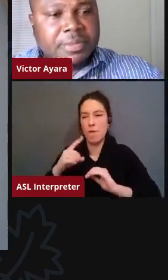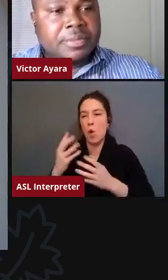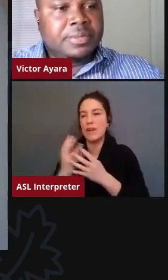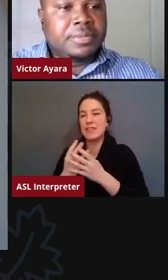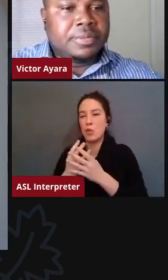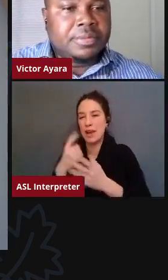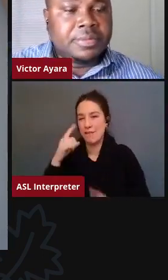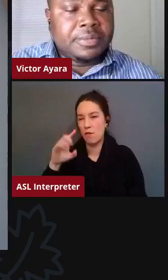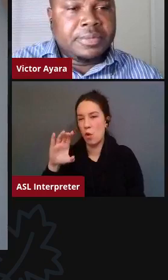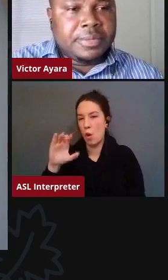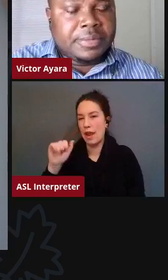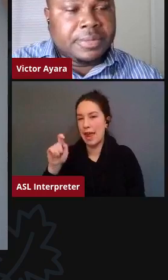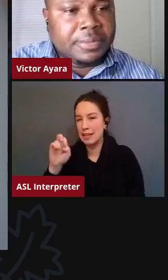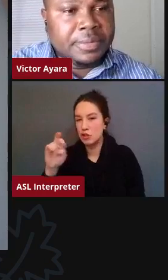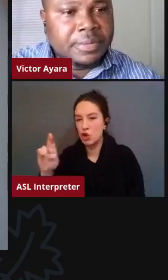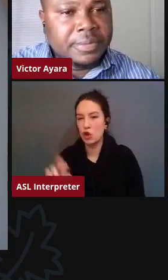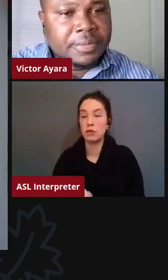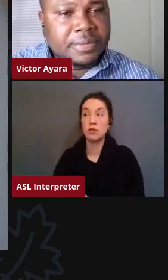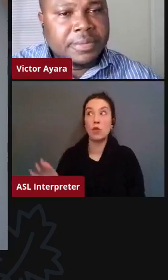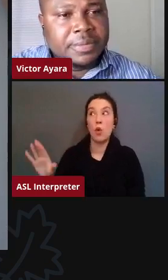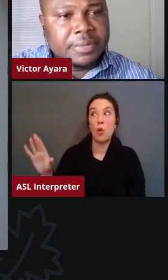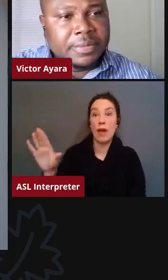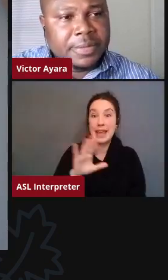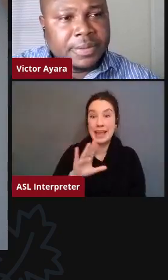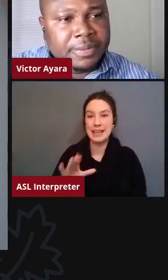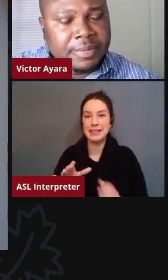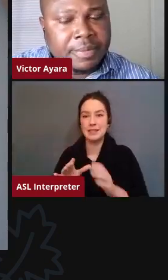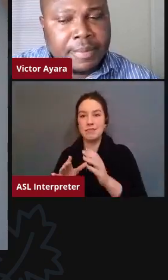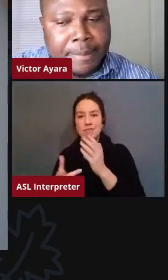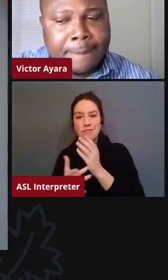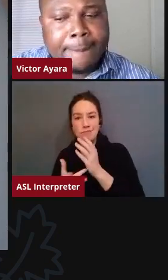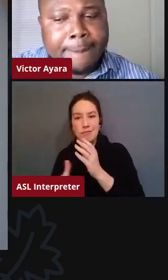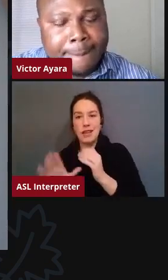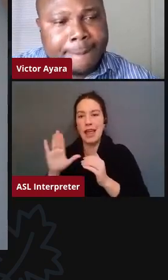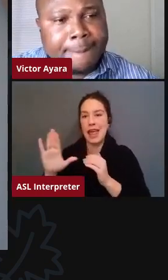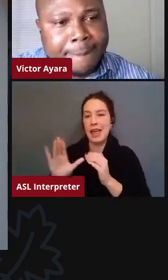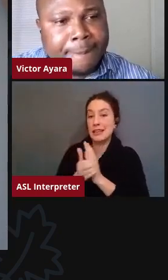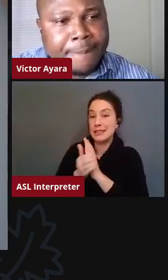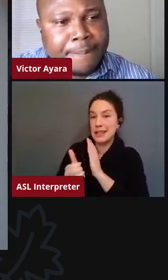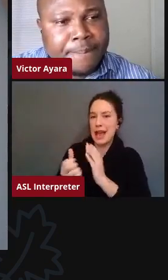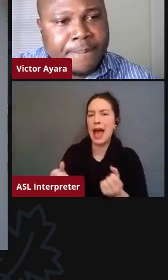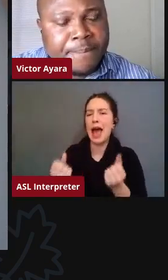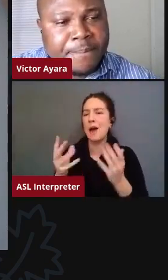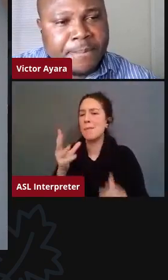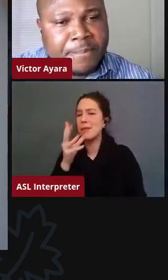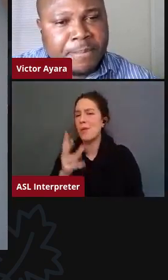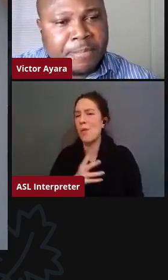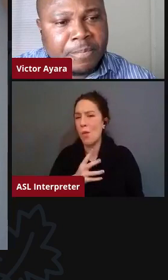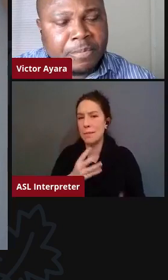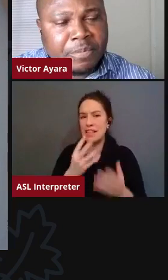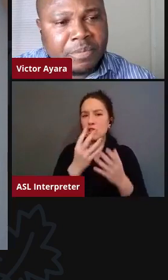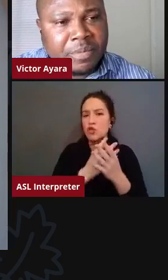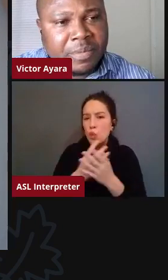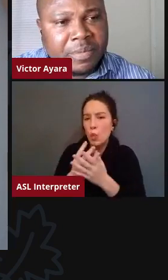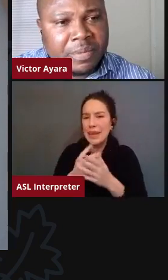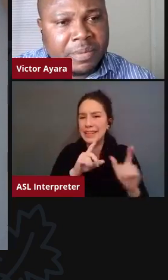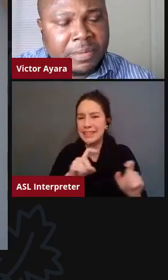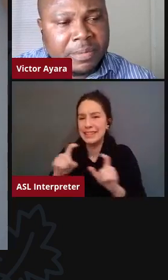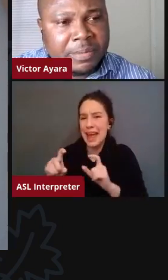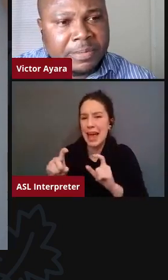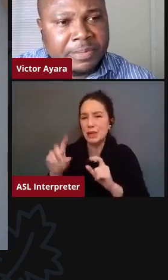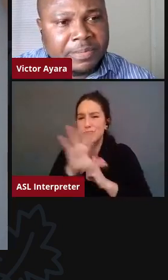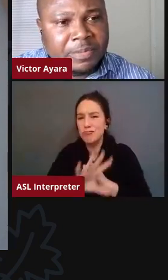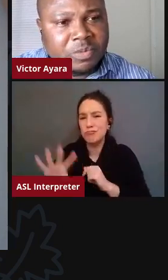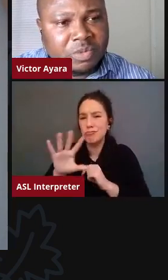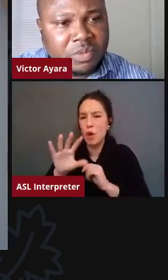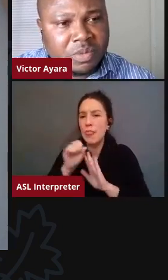using my sort of techniques and skills, how many women need to be screened all across the state. We've done a really good